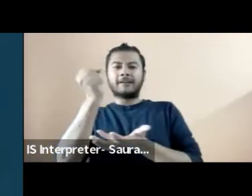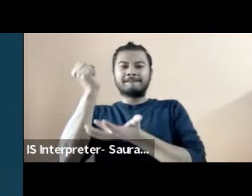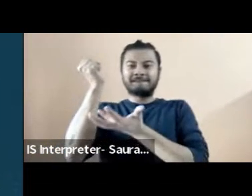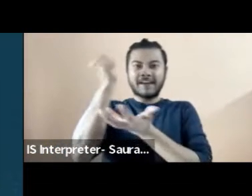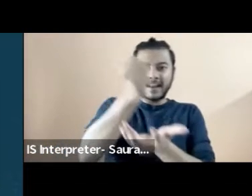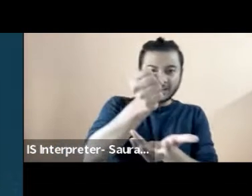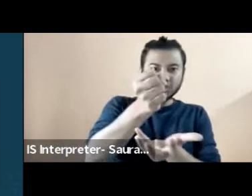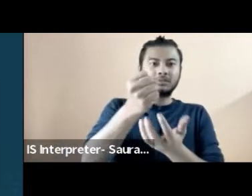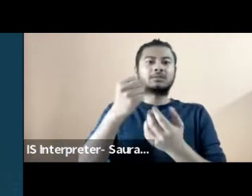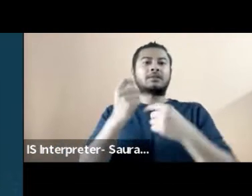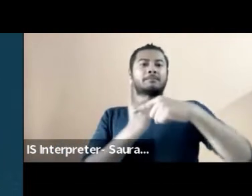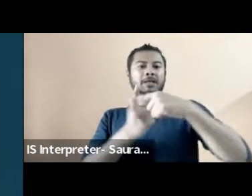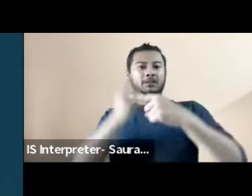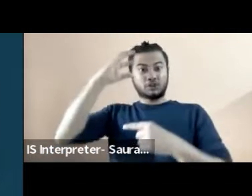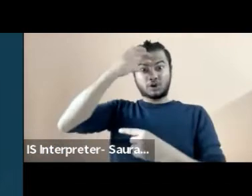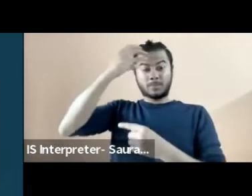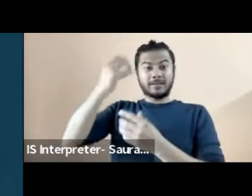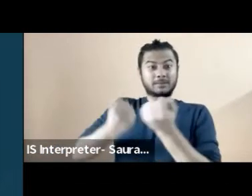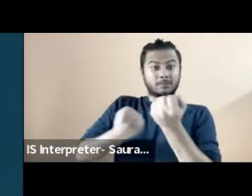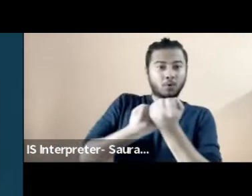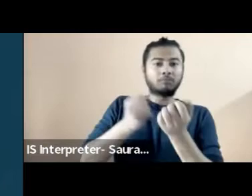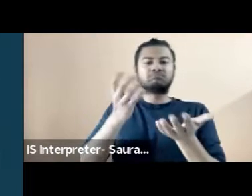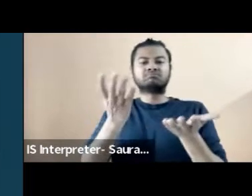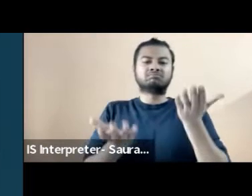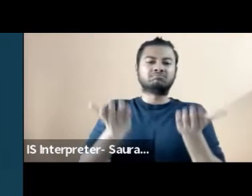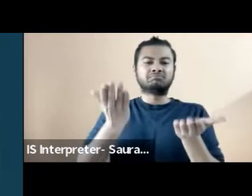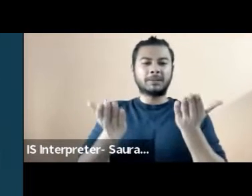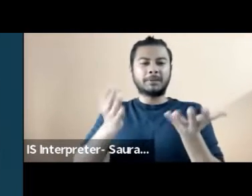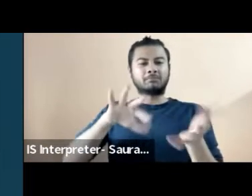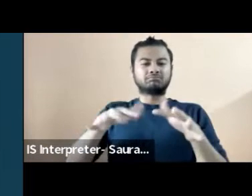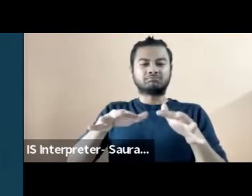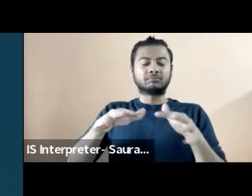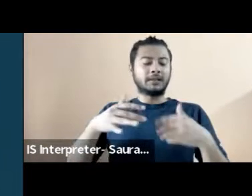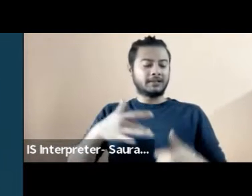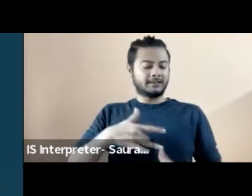support. In evaluation and impact, so